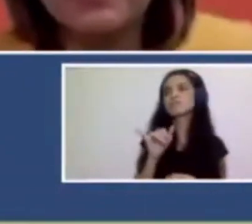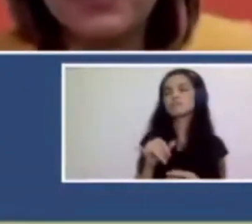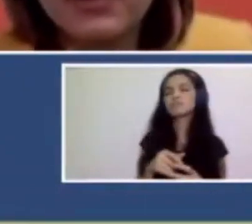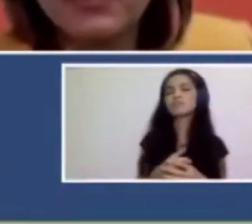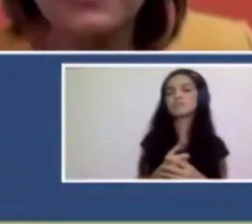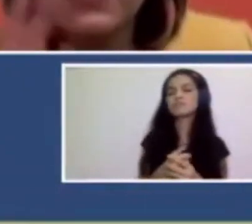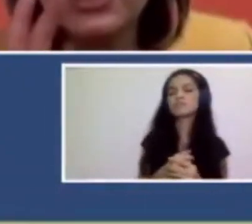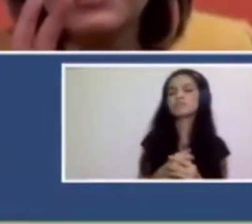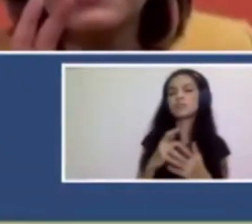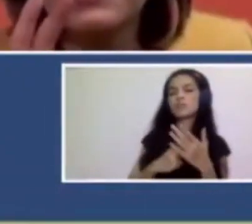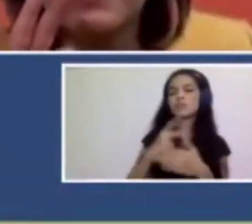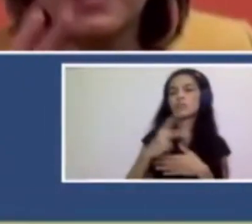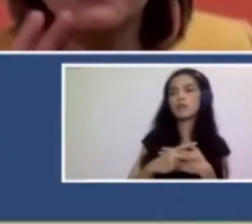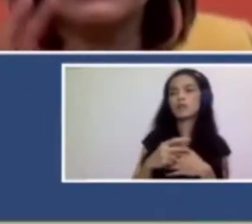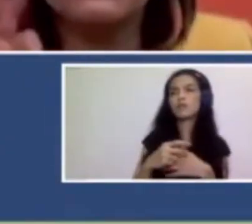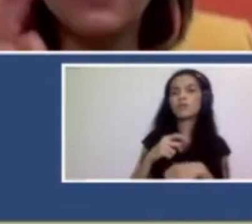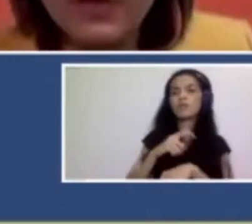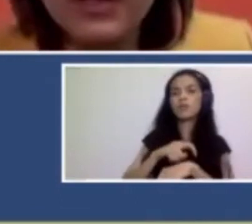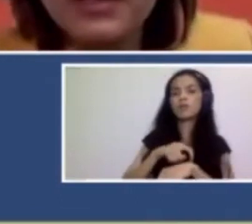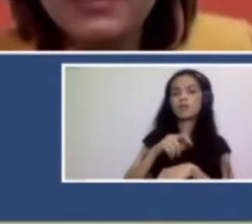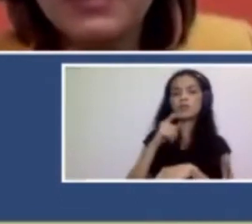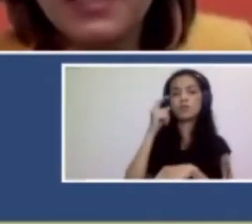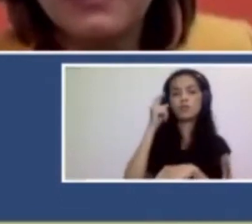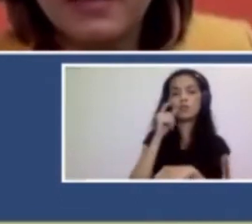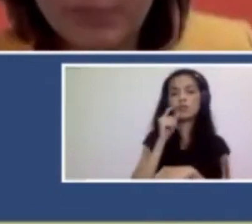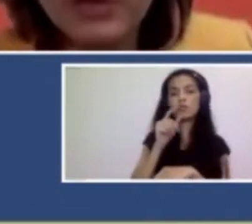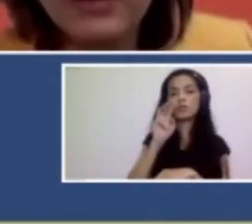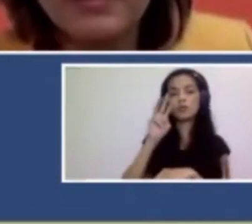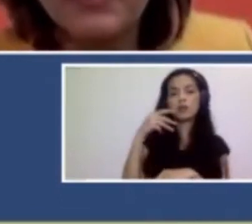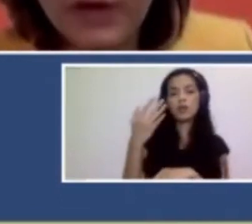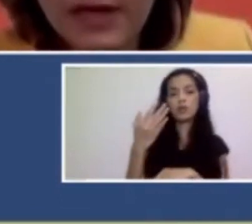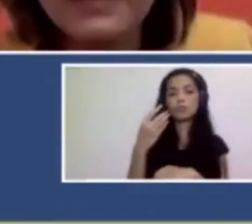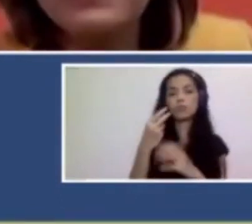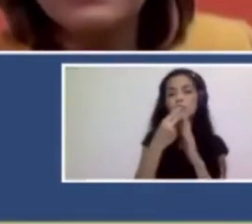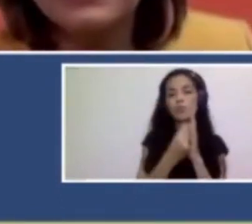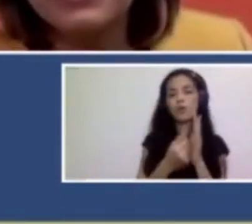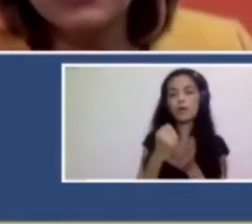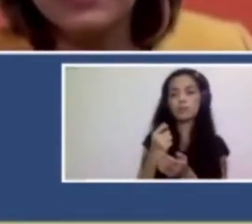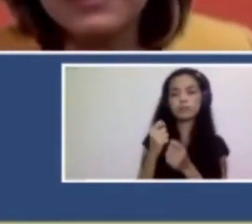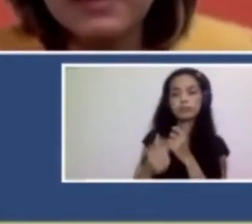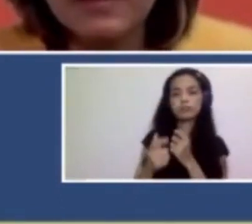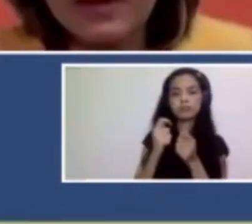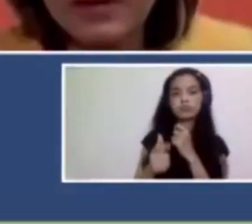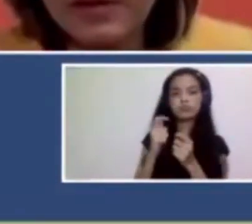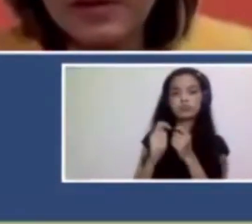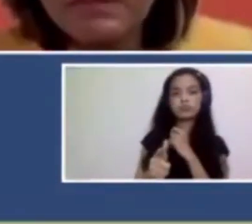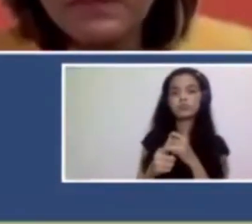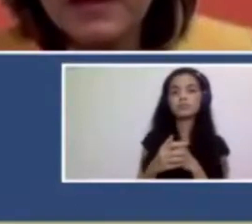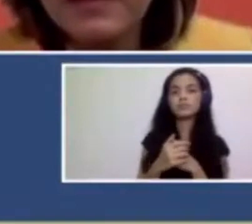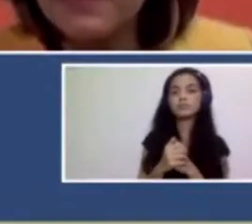of the project was 3 years. The grant was for 3 years. The money provided, and it was